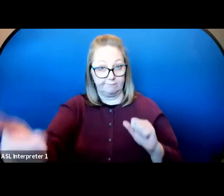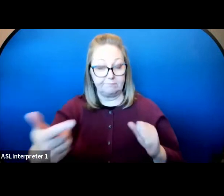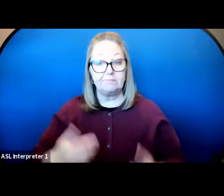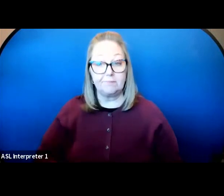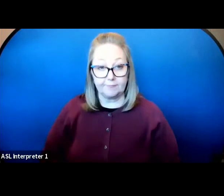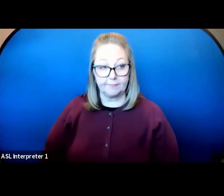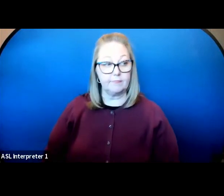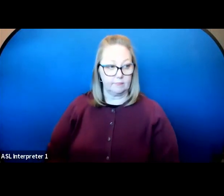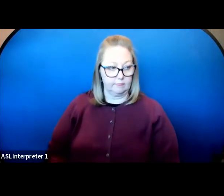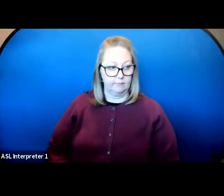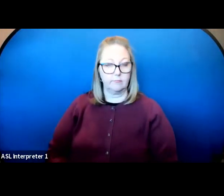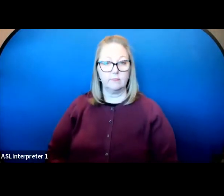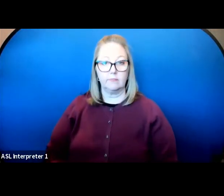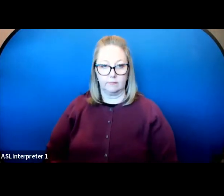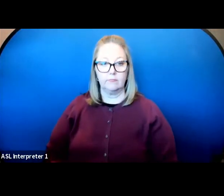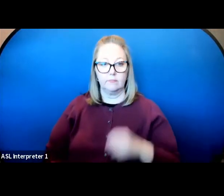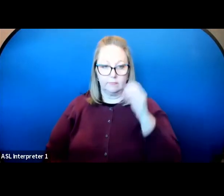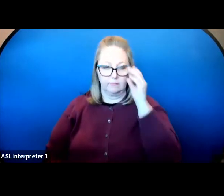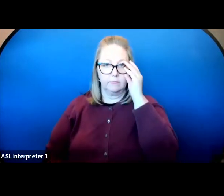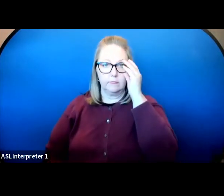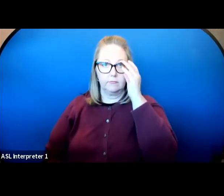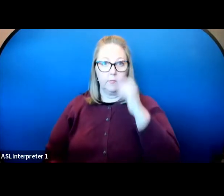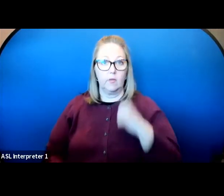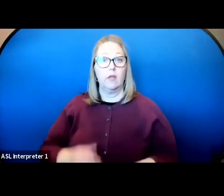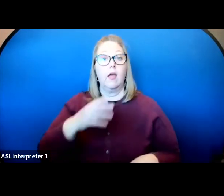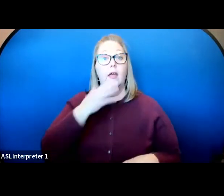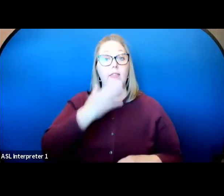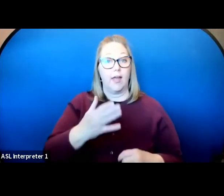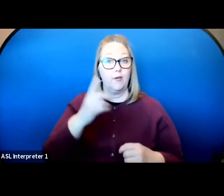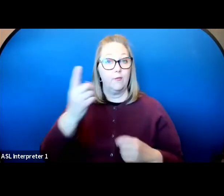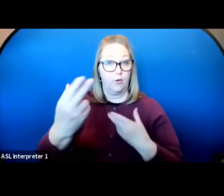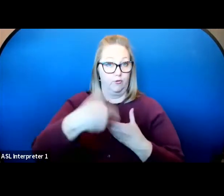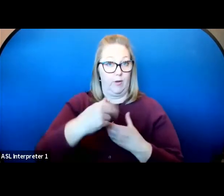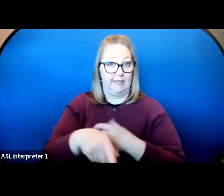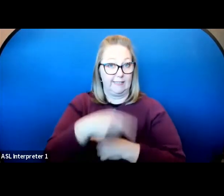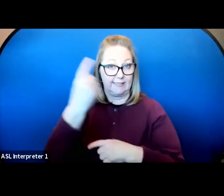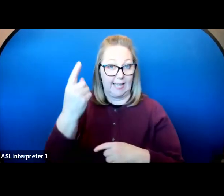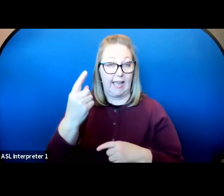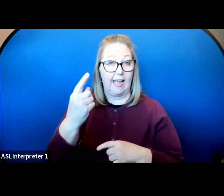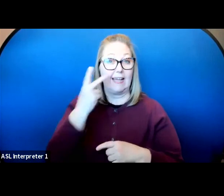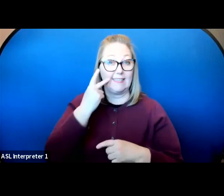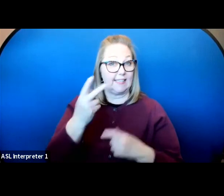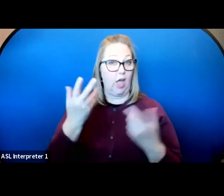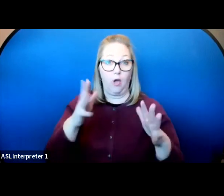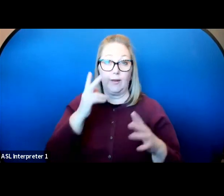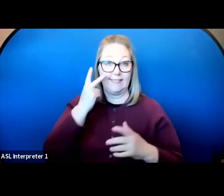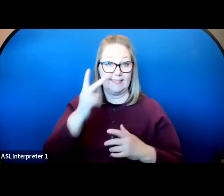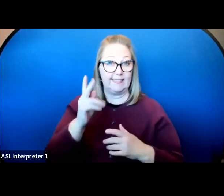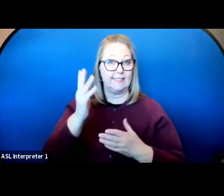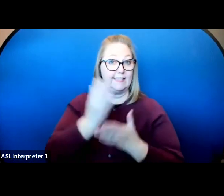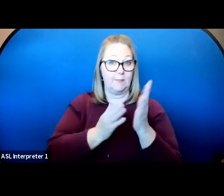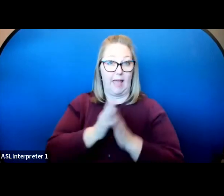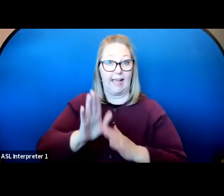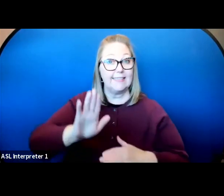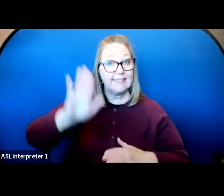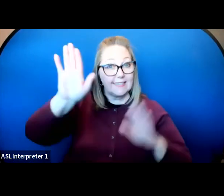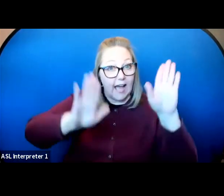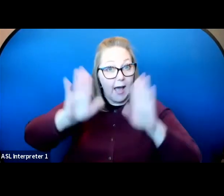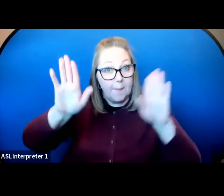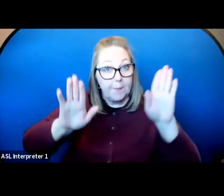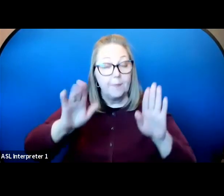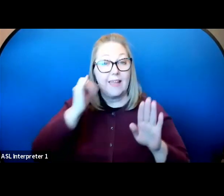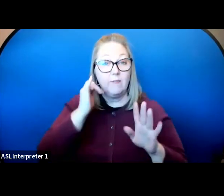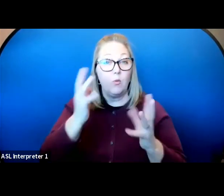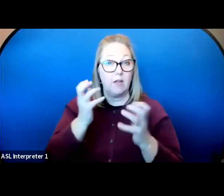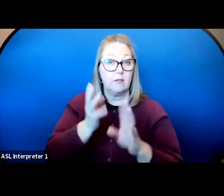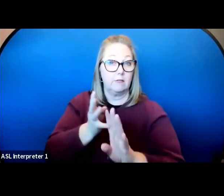Leader, Speaker Shannon, and Kevin for joining the governor today. I see I already have some hands up on the Zoom. If you'd like to get in the